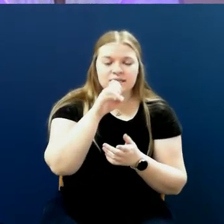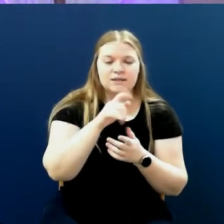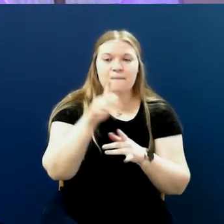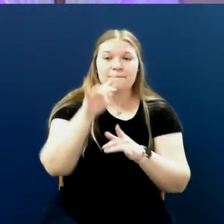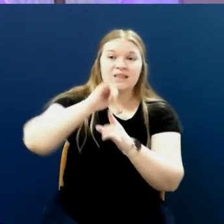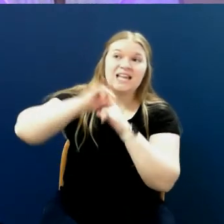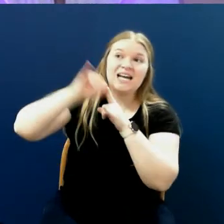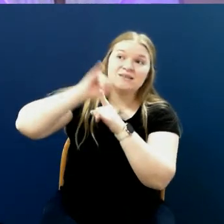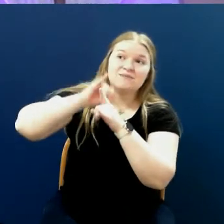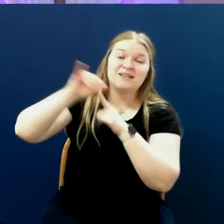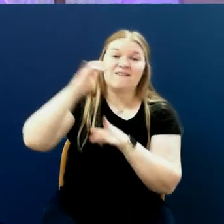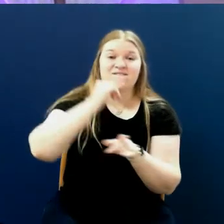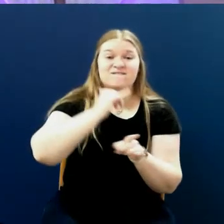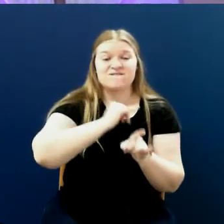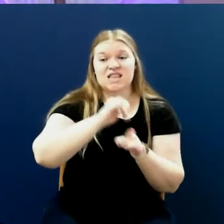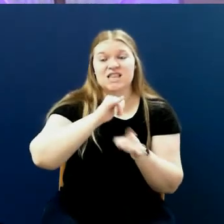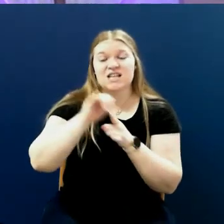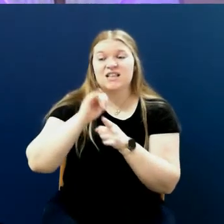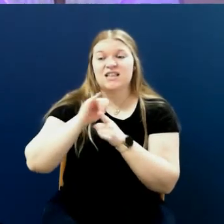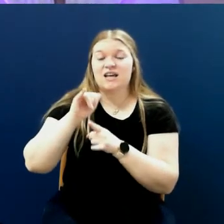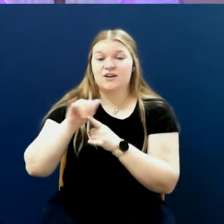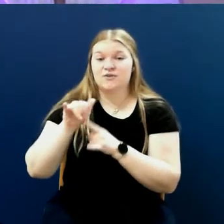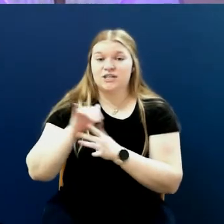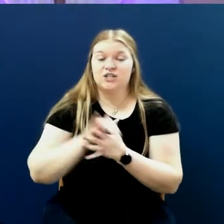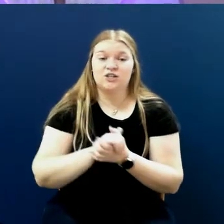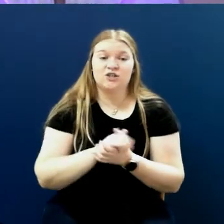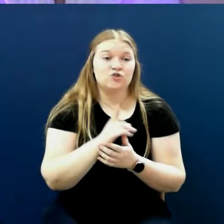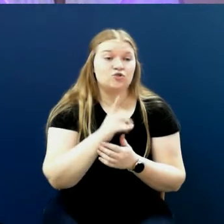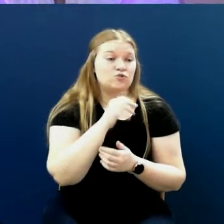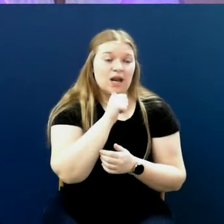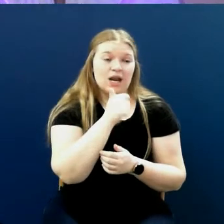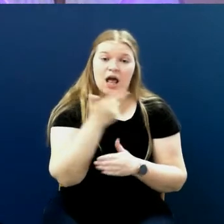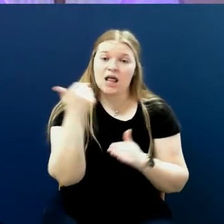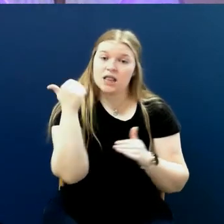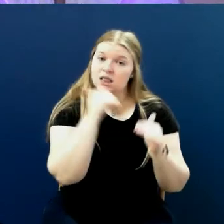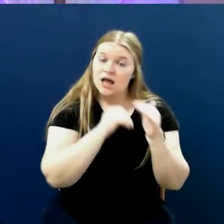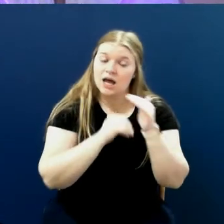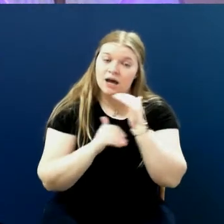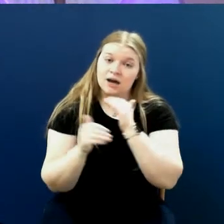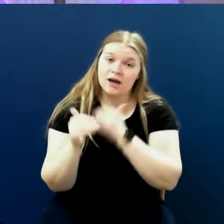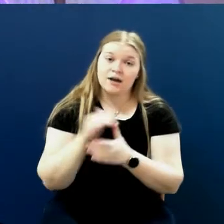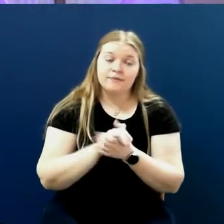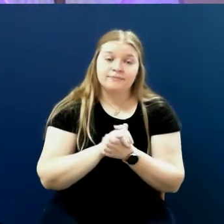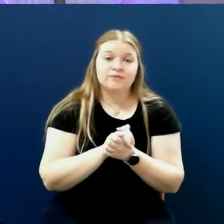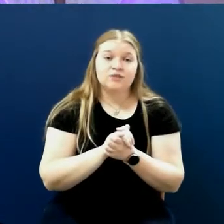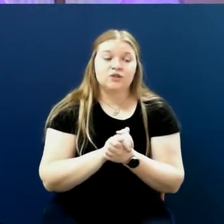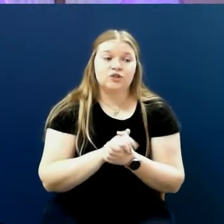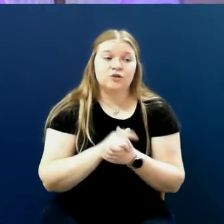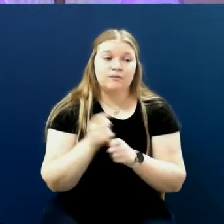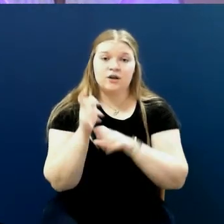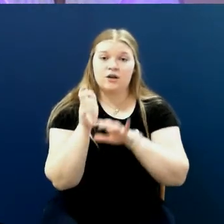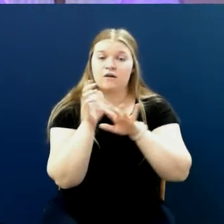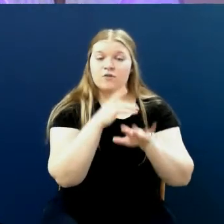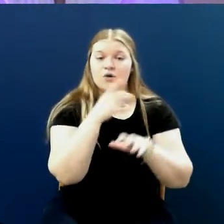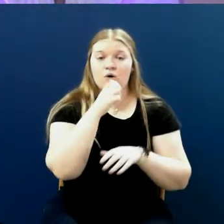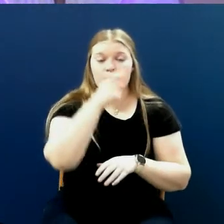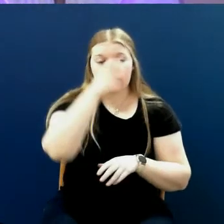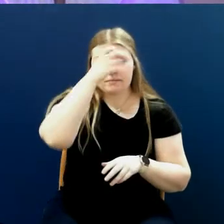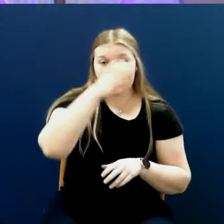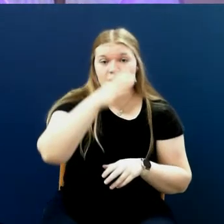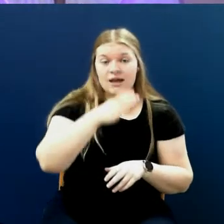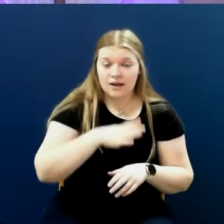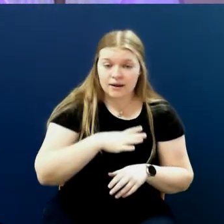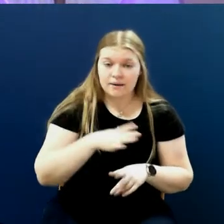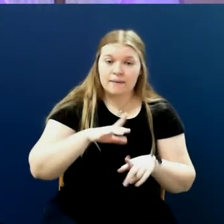blasphemy, filthy language out of your mouth. Do not lie to one another, since you've put off the old man with his deeds, but